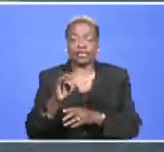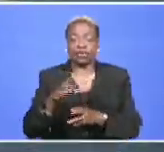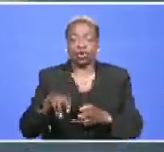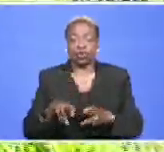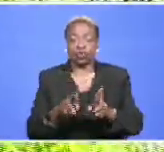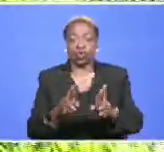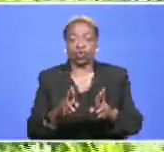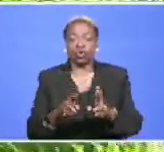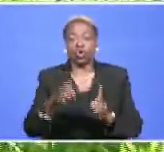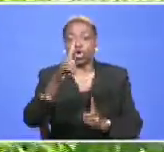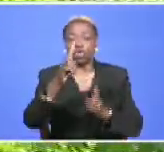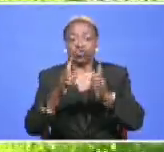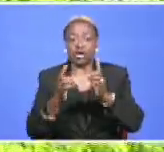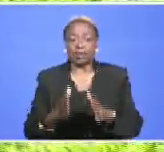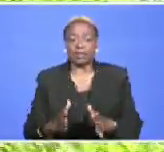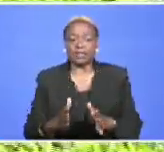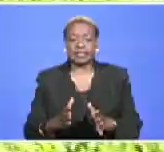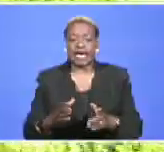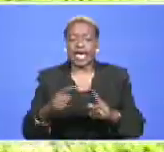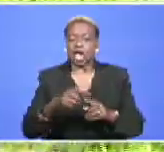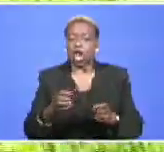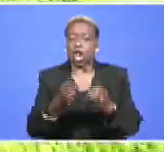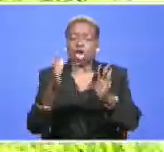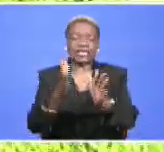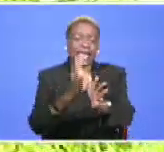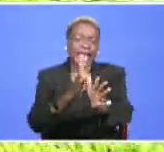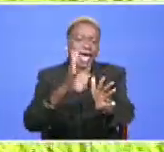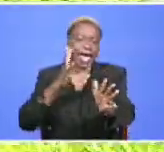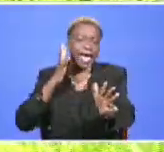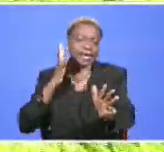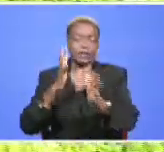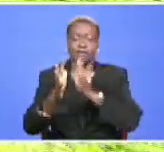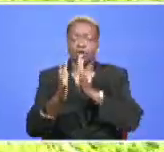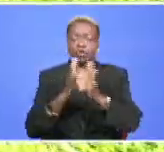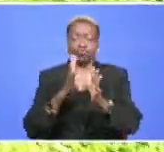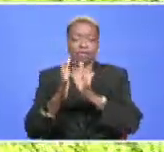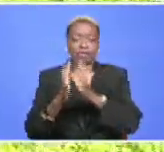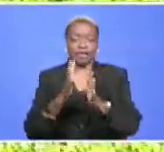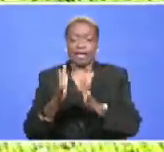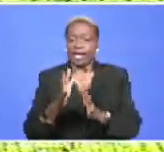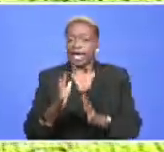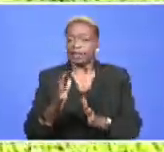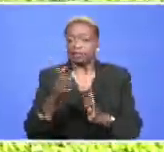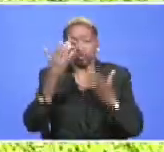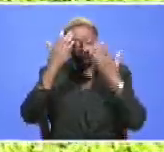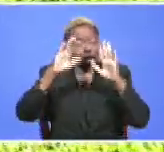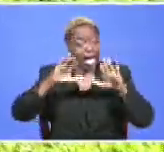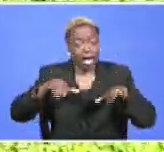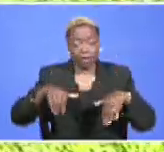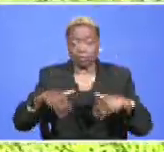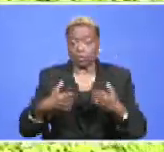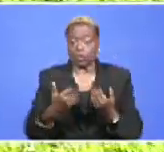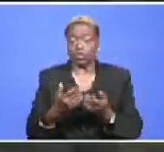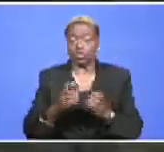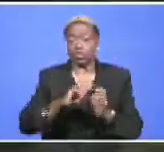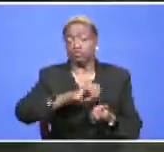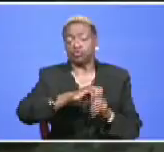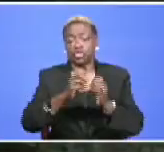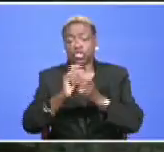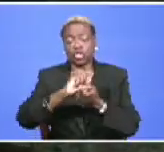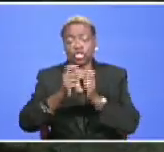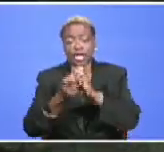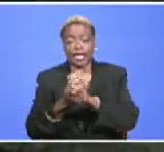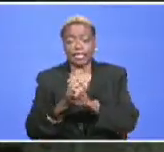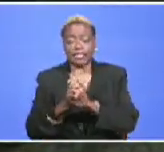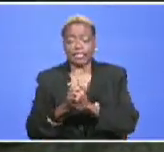Road, drivers were faced with lines of traffic with no clear idea how to better maneuver the streets. ZNS News has been told